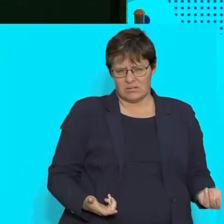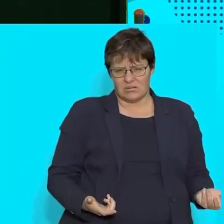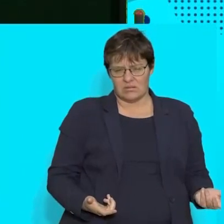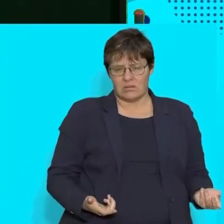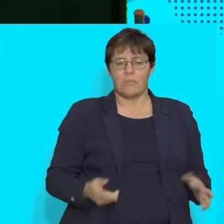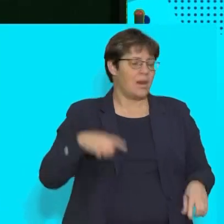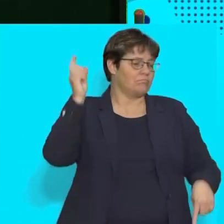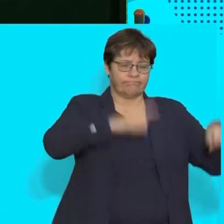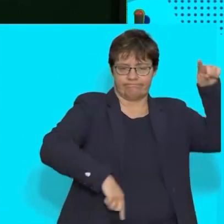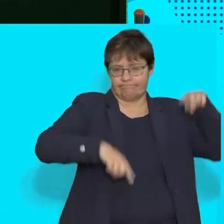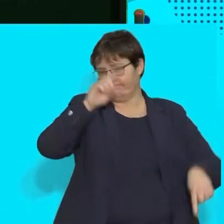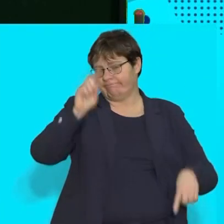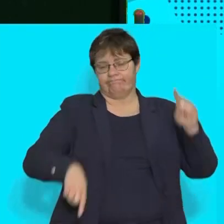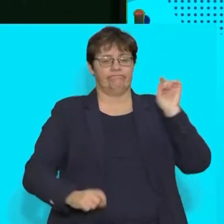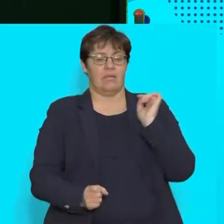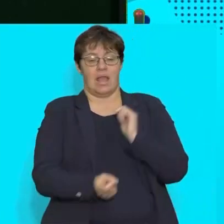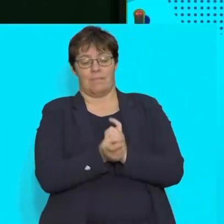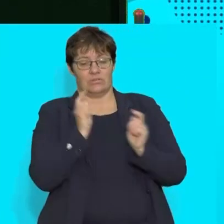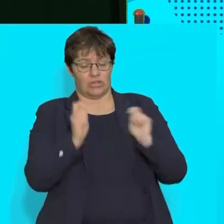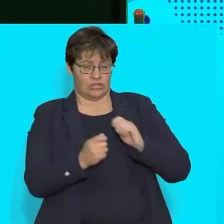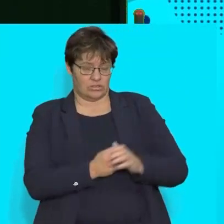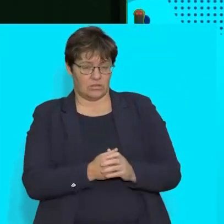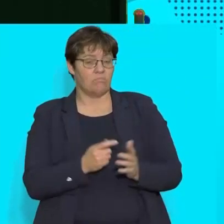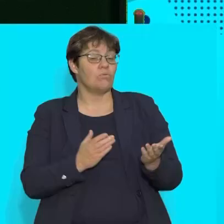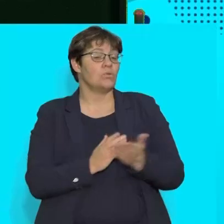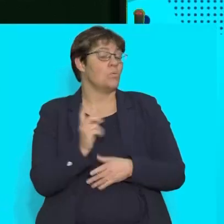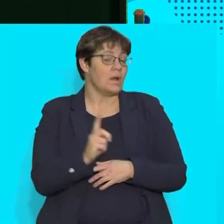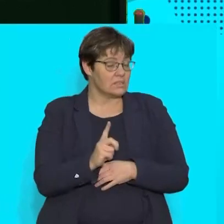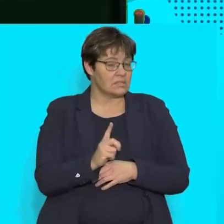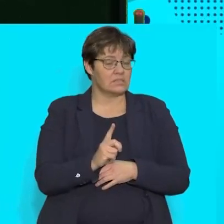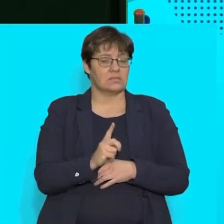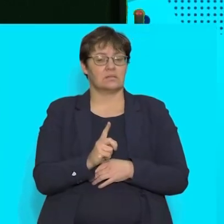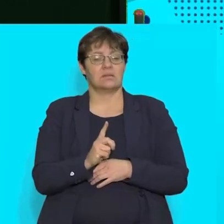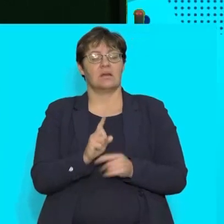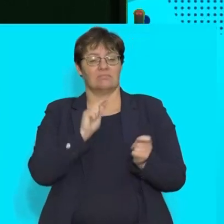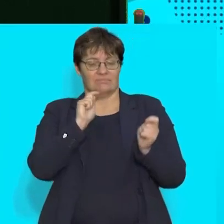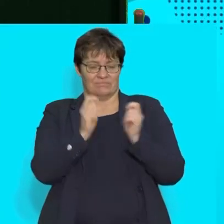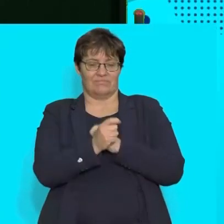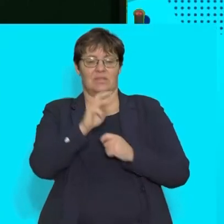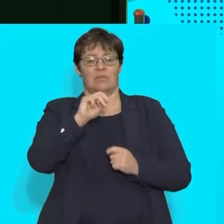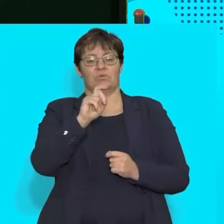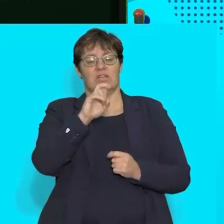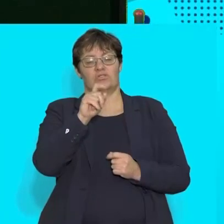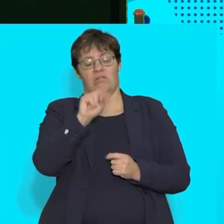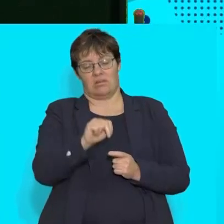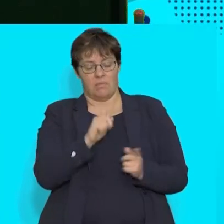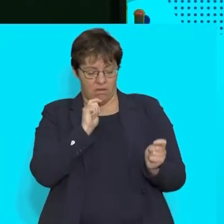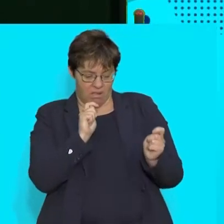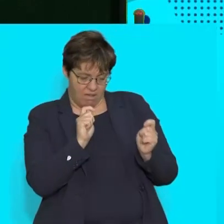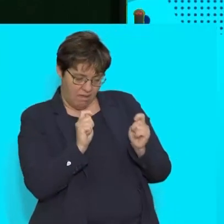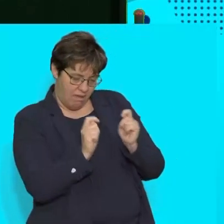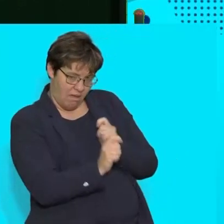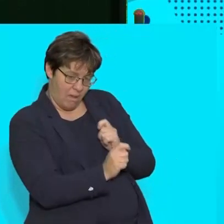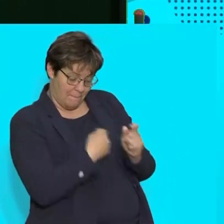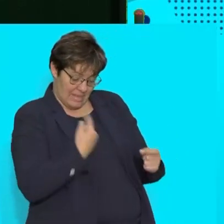happens randomly, and that is driven by mutations. So things that happen randomly are not controlled by